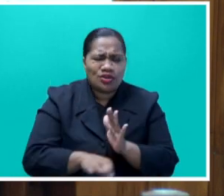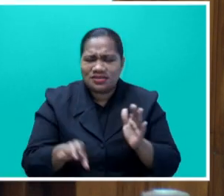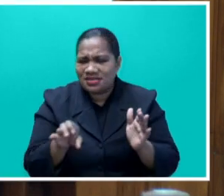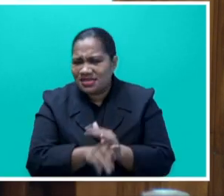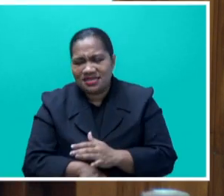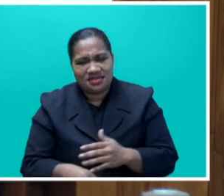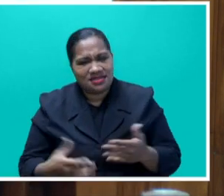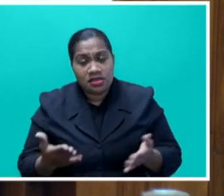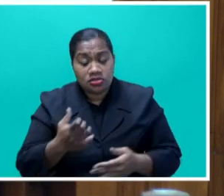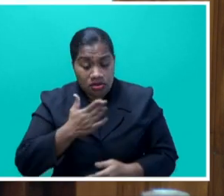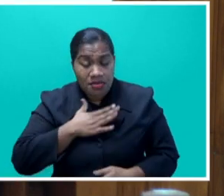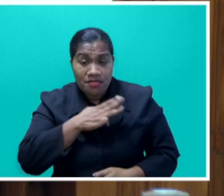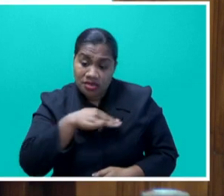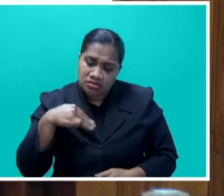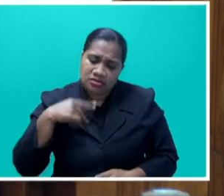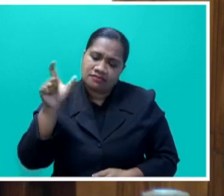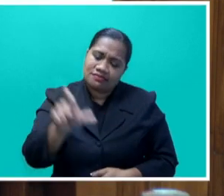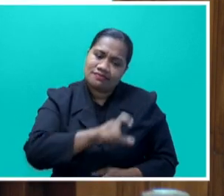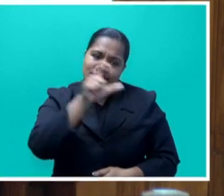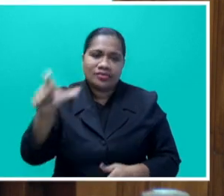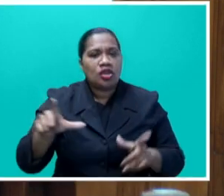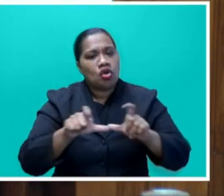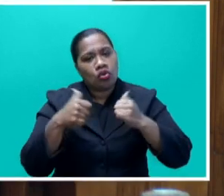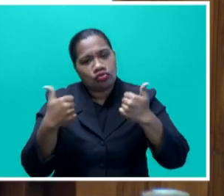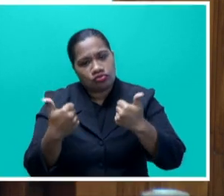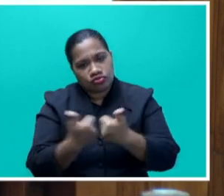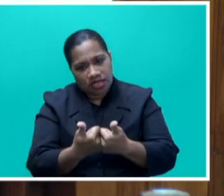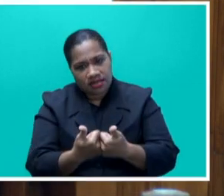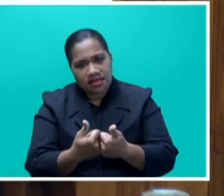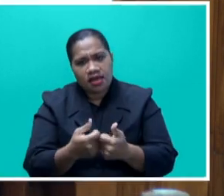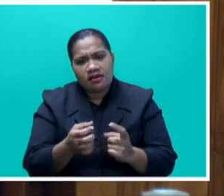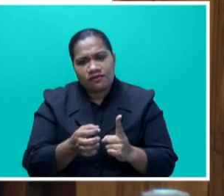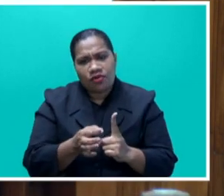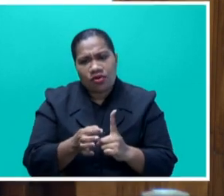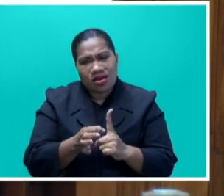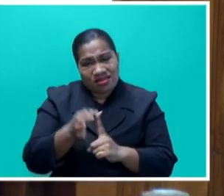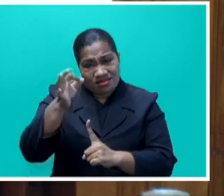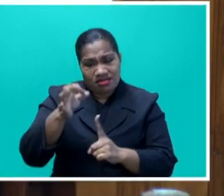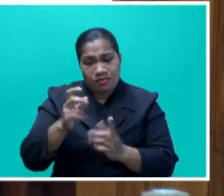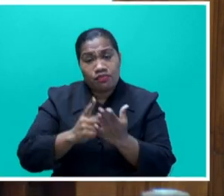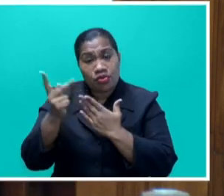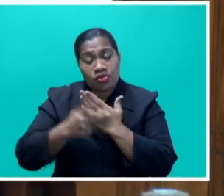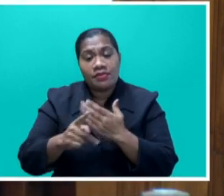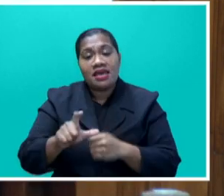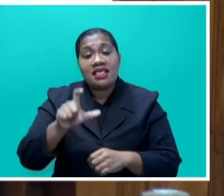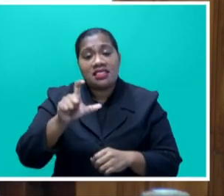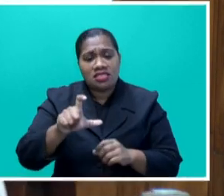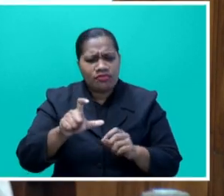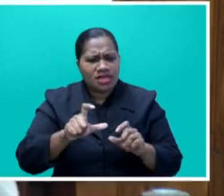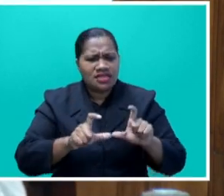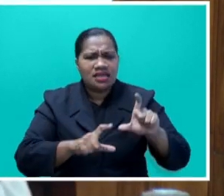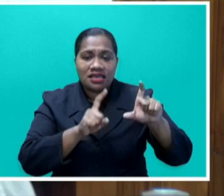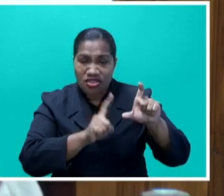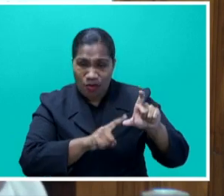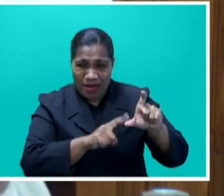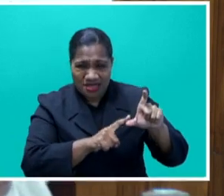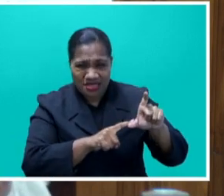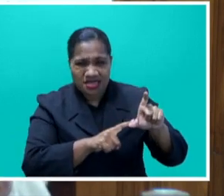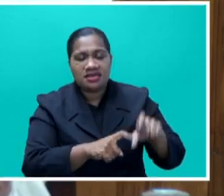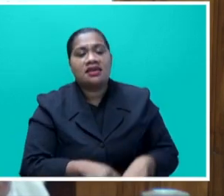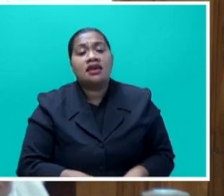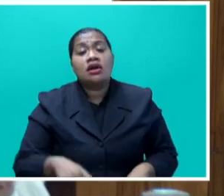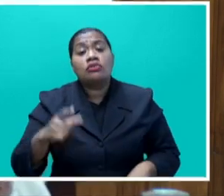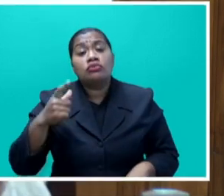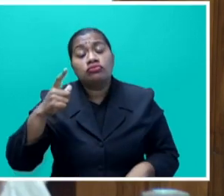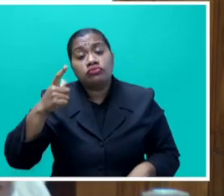ministry had to cancel a contract for an upgrade program in Dombati, and the reason was the contractor